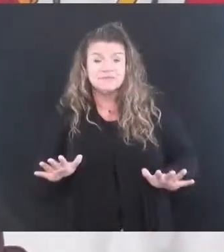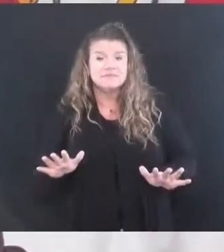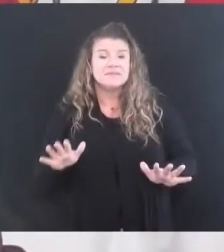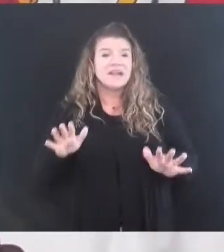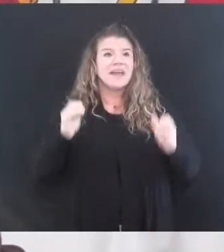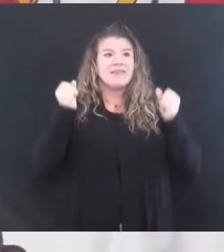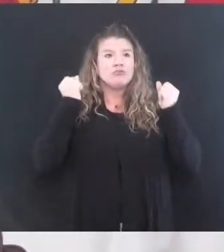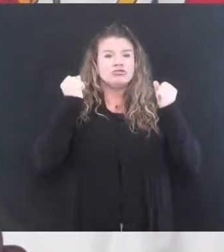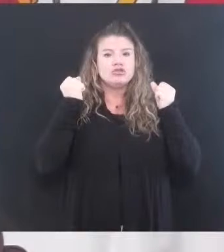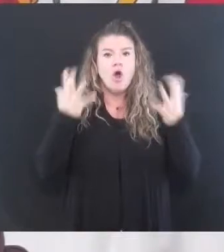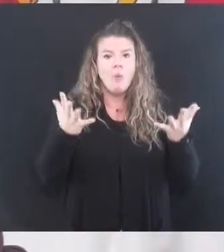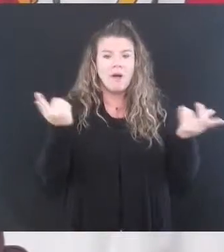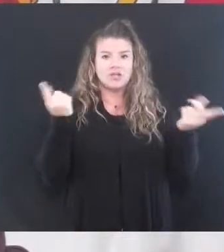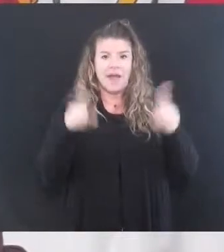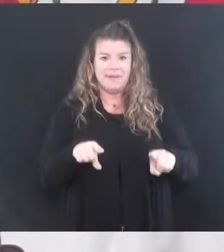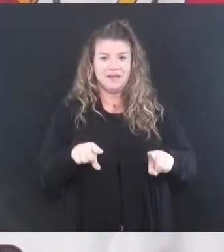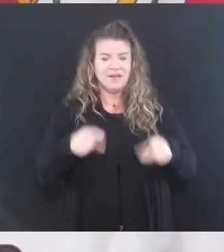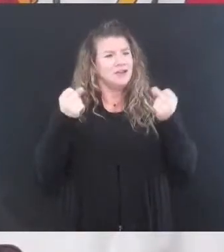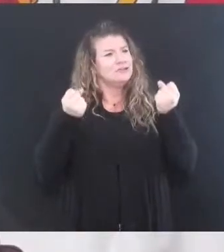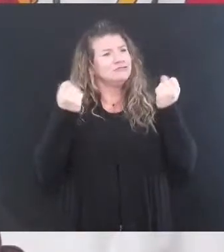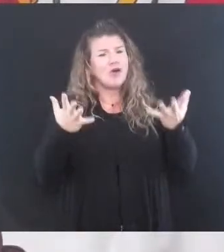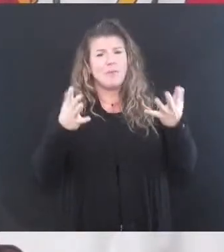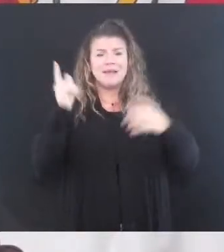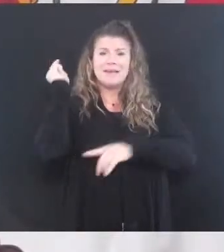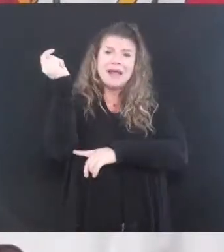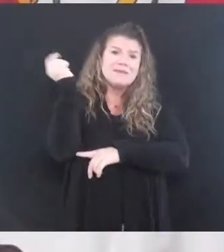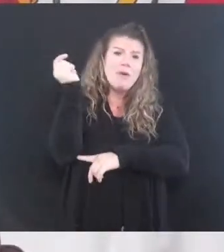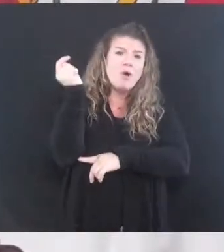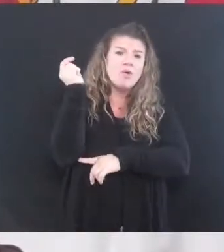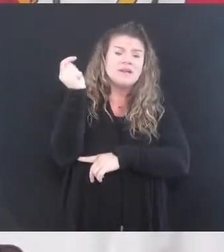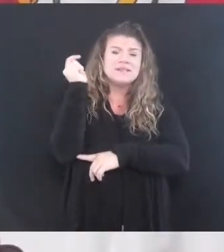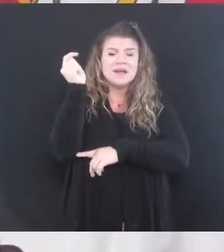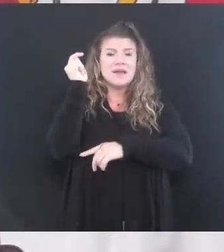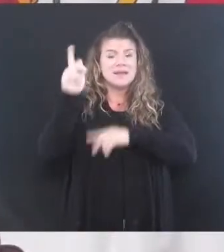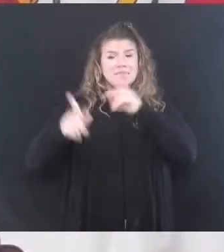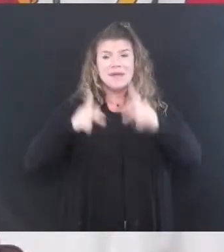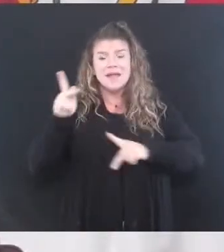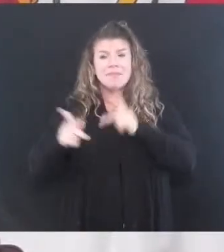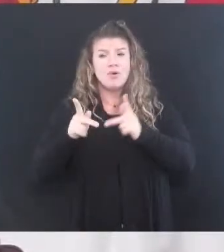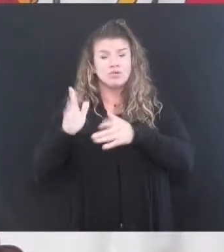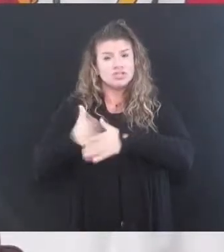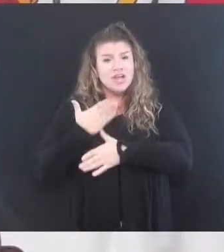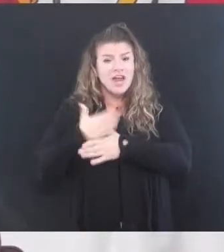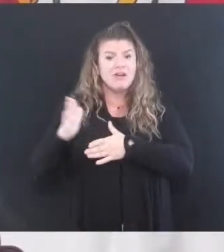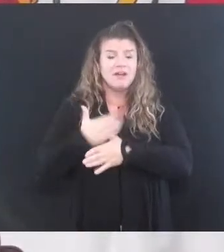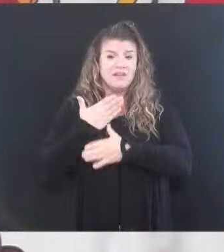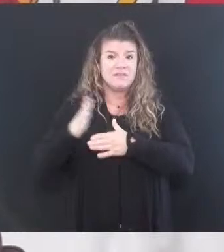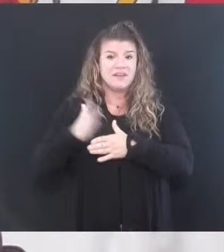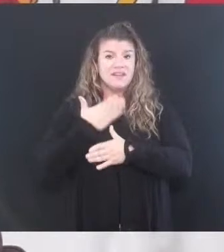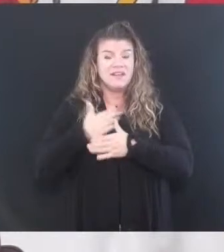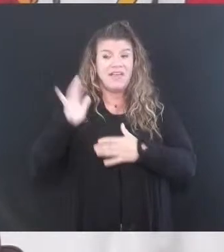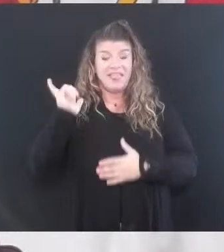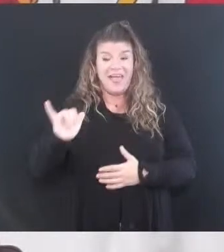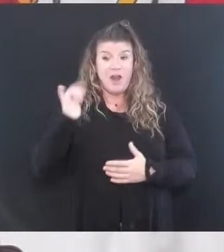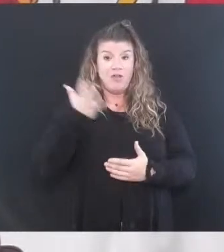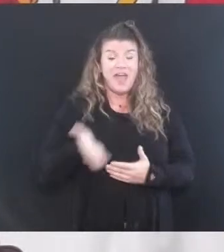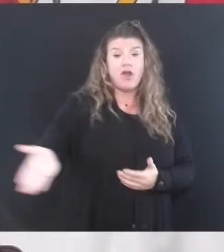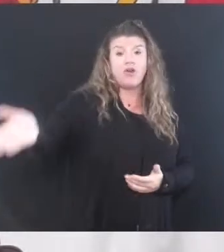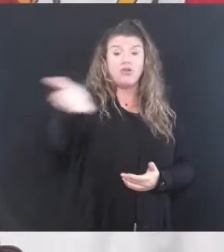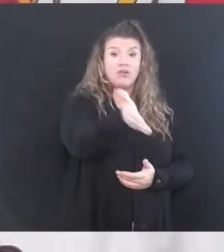so much going on. There's so many testimonials from people that are out